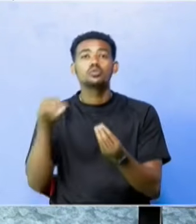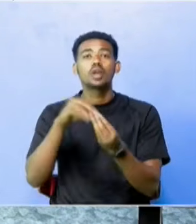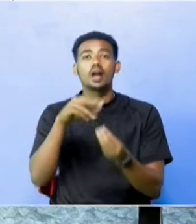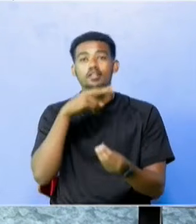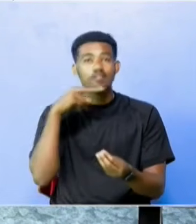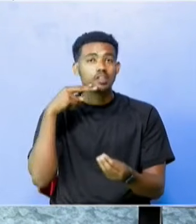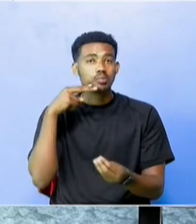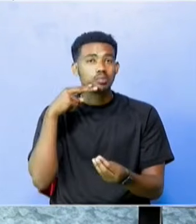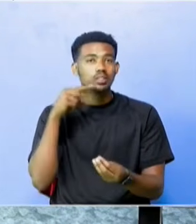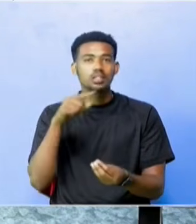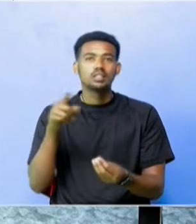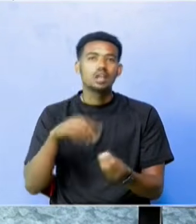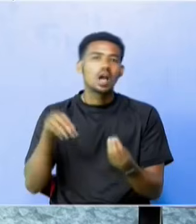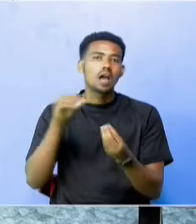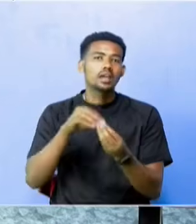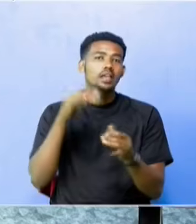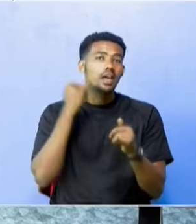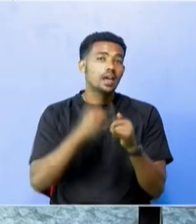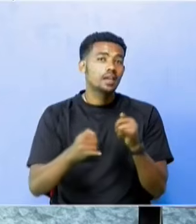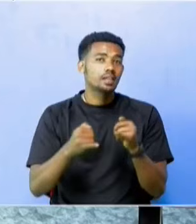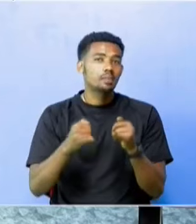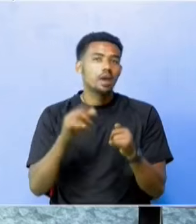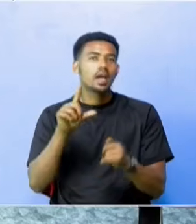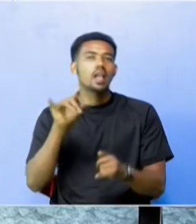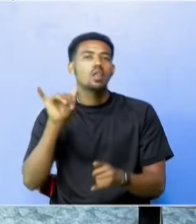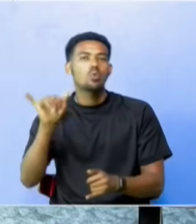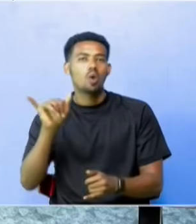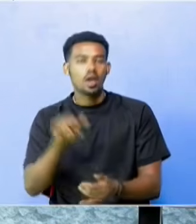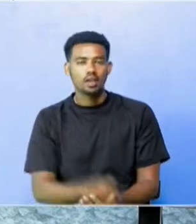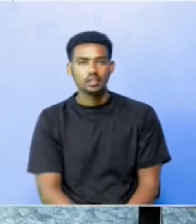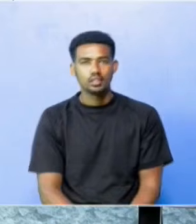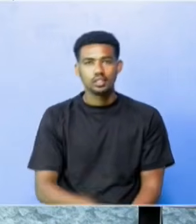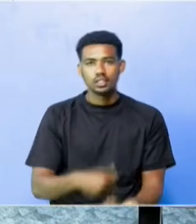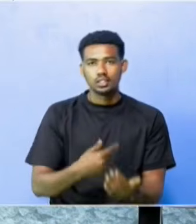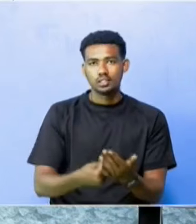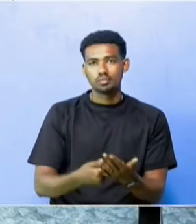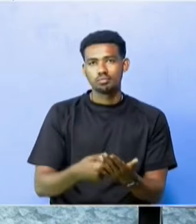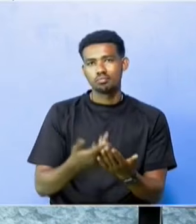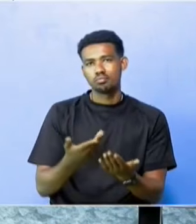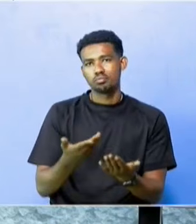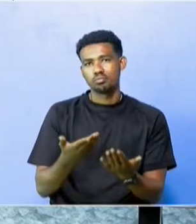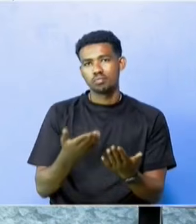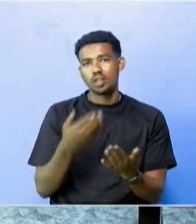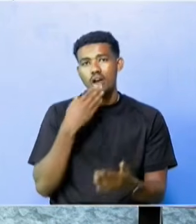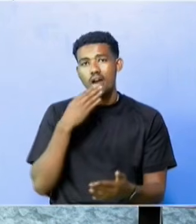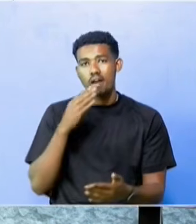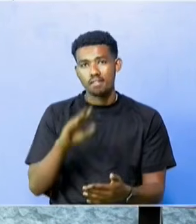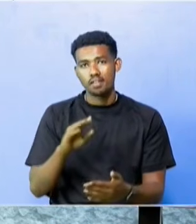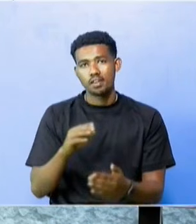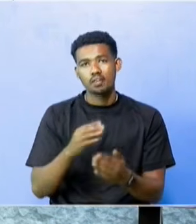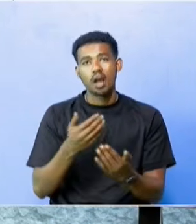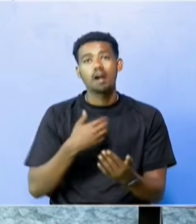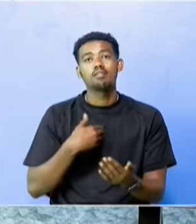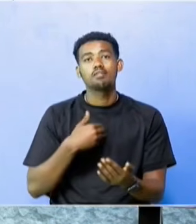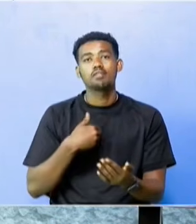are adverbs that end by ly, which means having more than one syllable. Those adverbs,